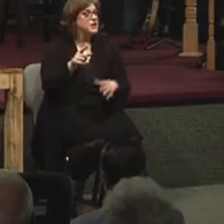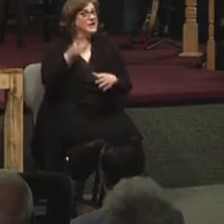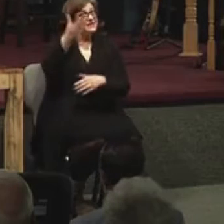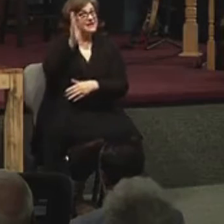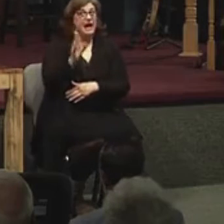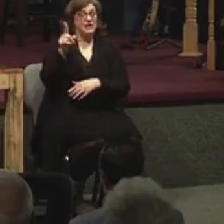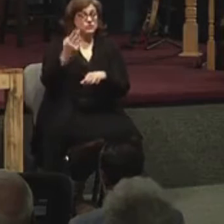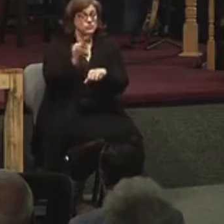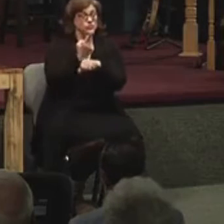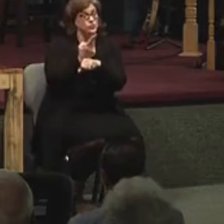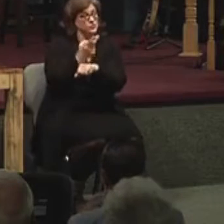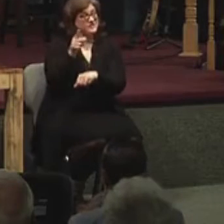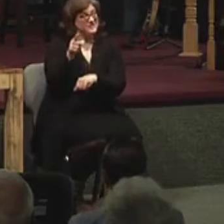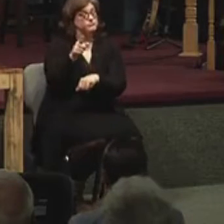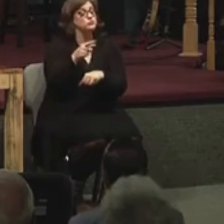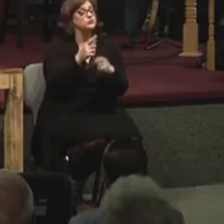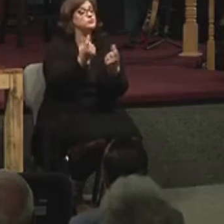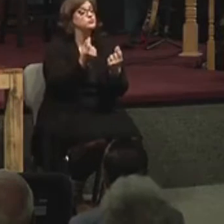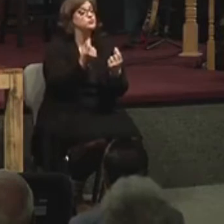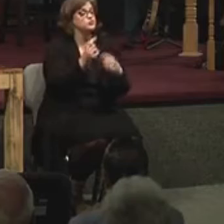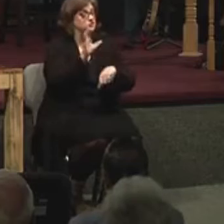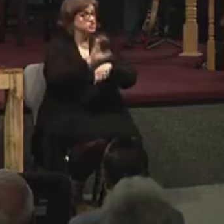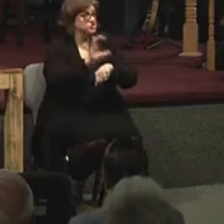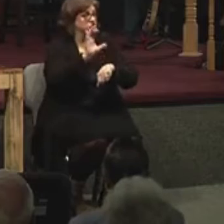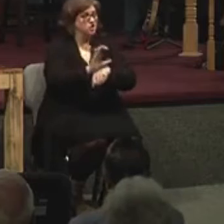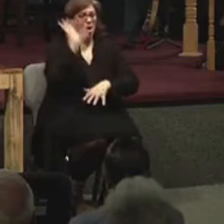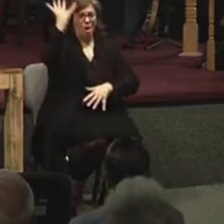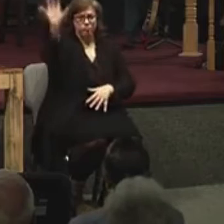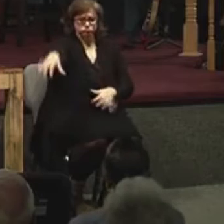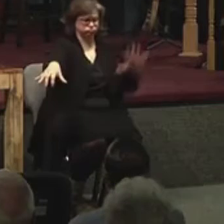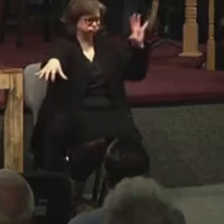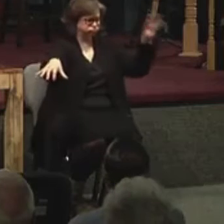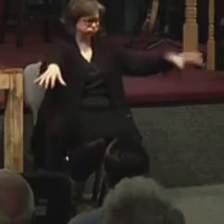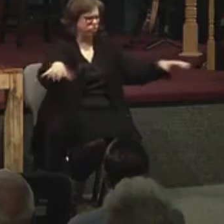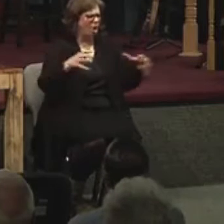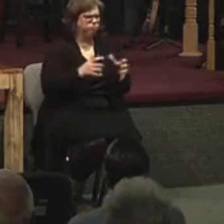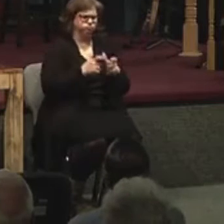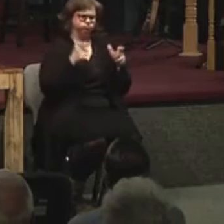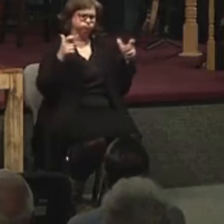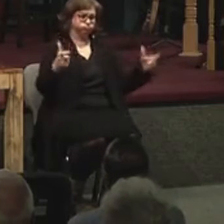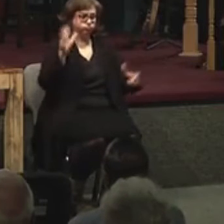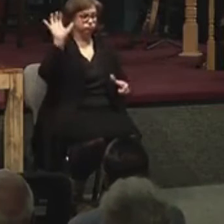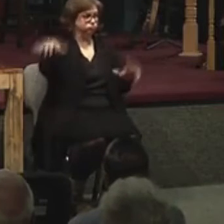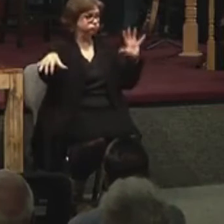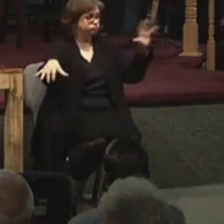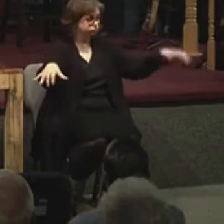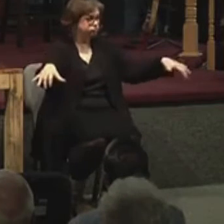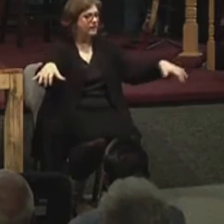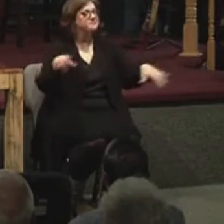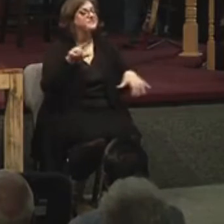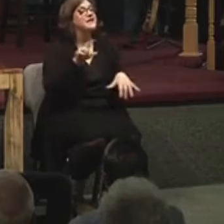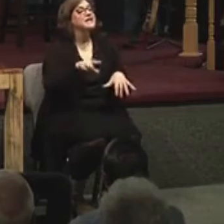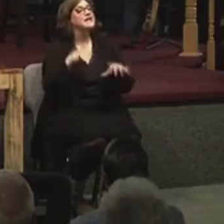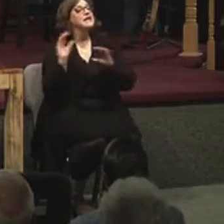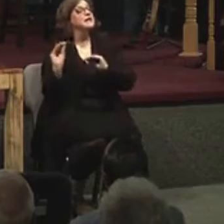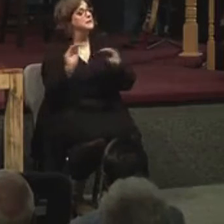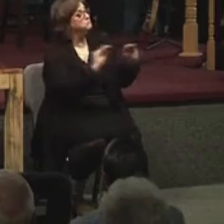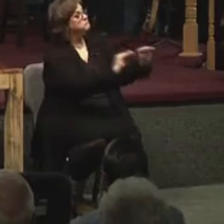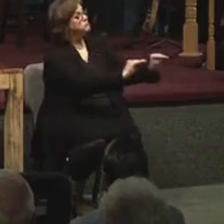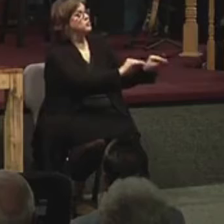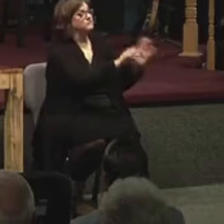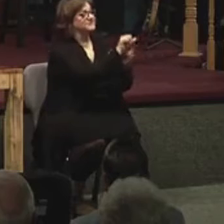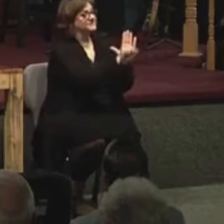One in Southern California, and then he retired when he was 66, and he moved to Missouri, and he was just going to be kind of this circuit preacher,